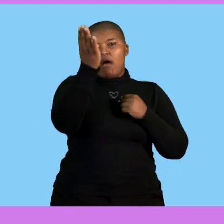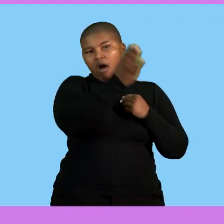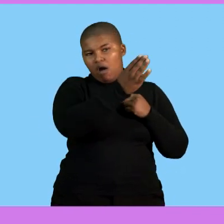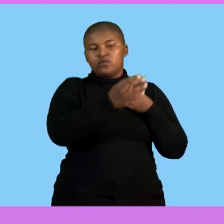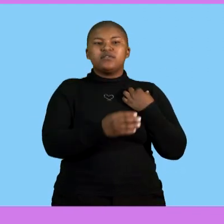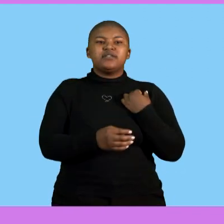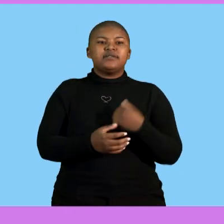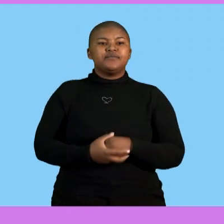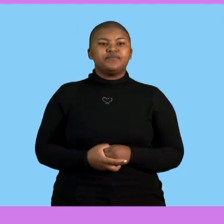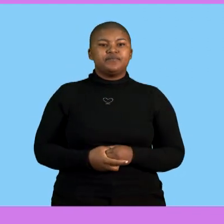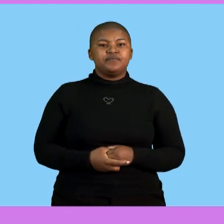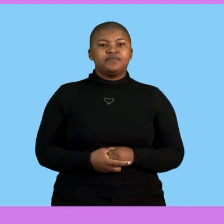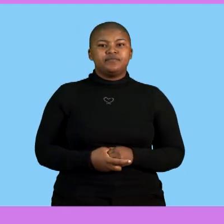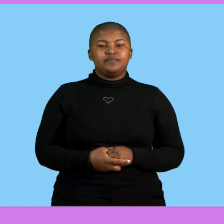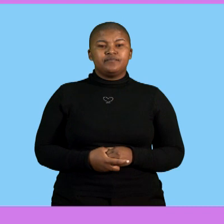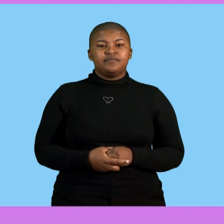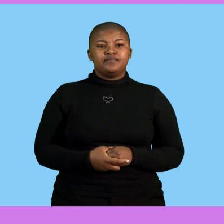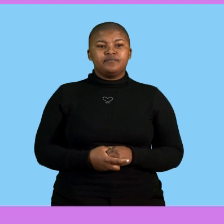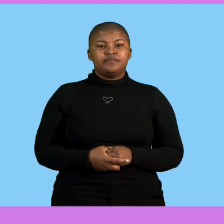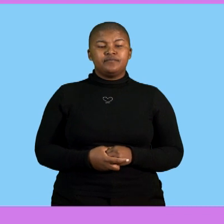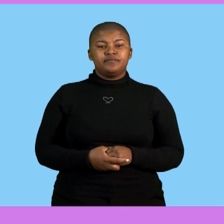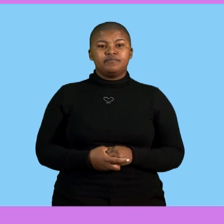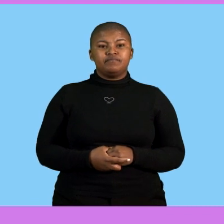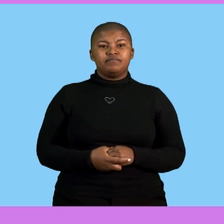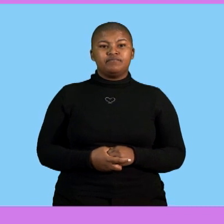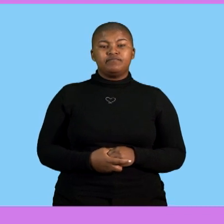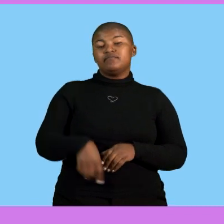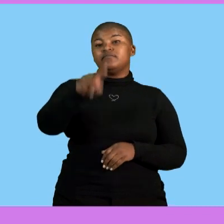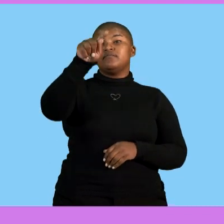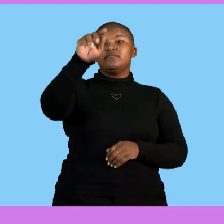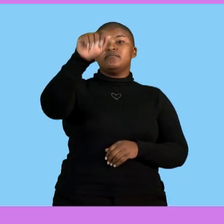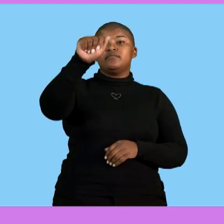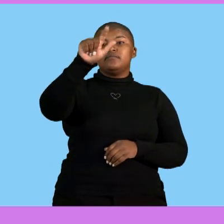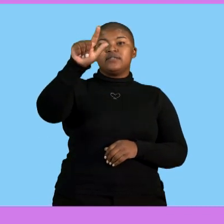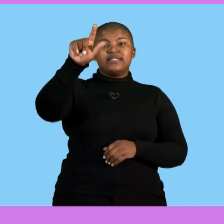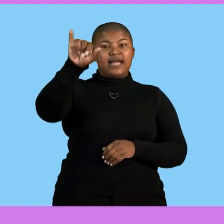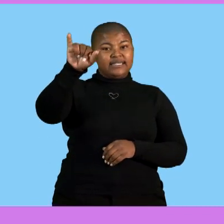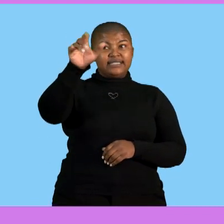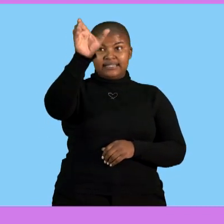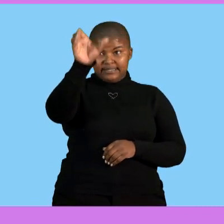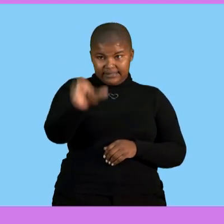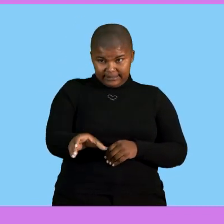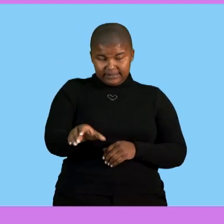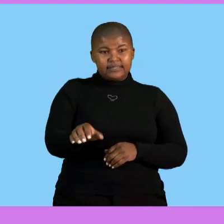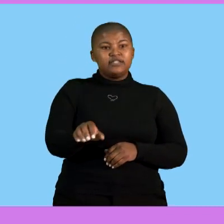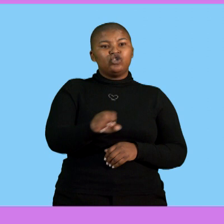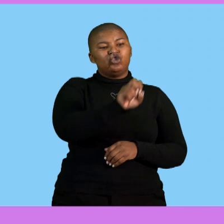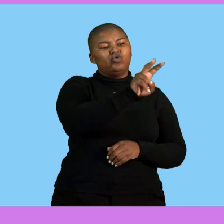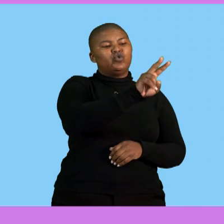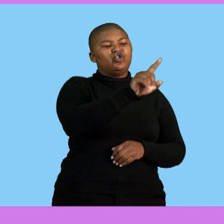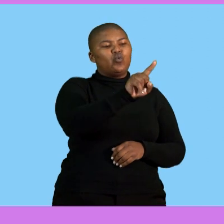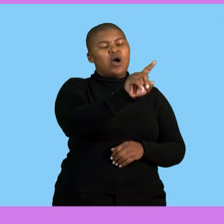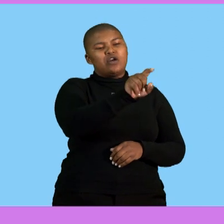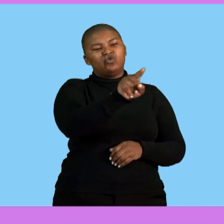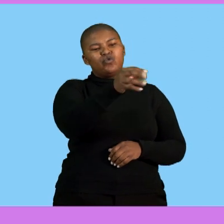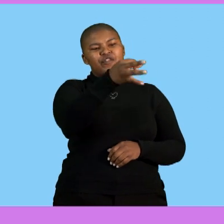we scratch it out. So on our tally, we are going to record this under 21